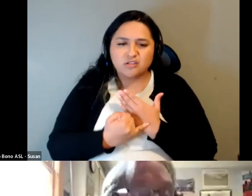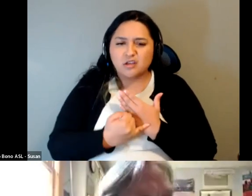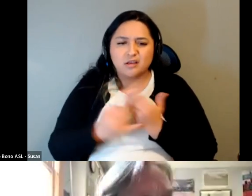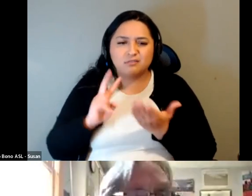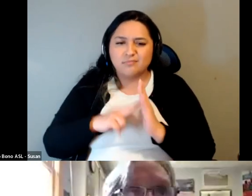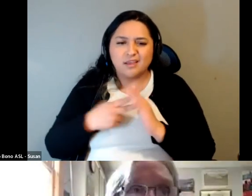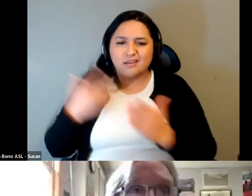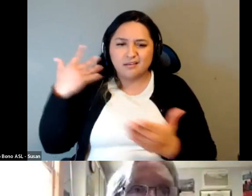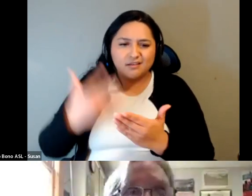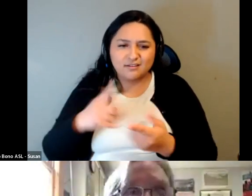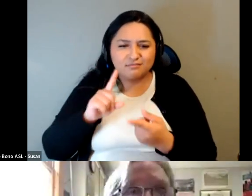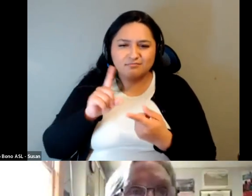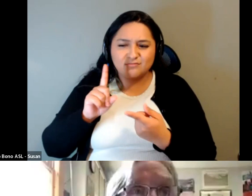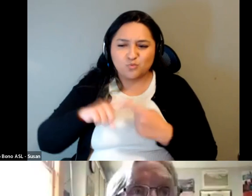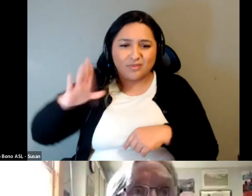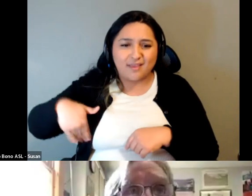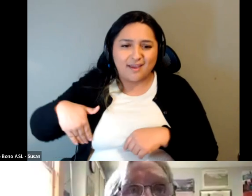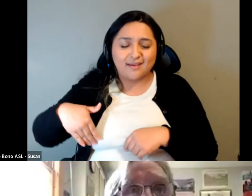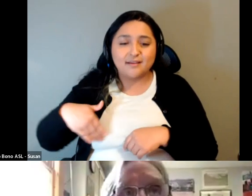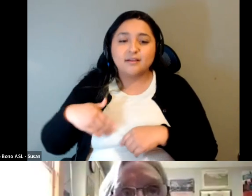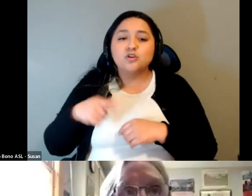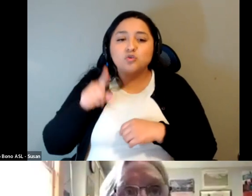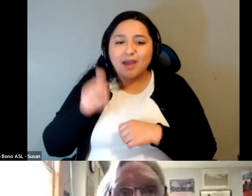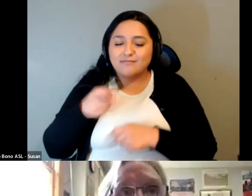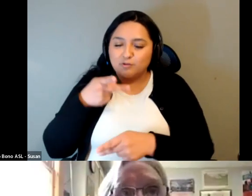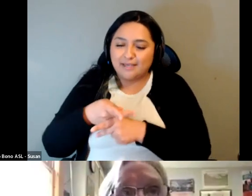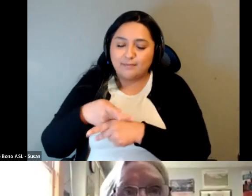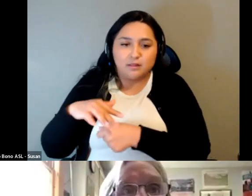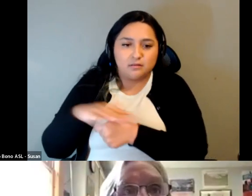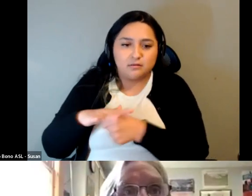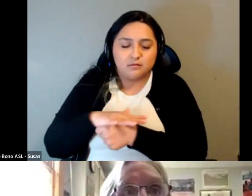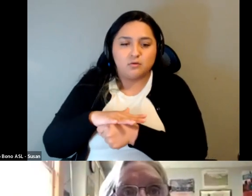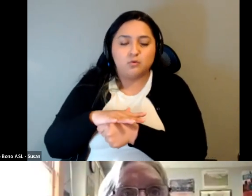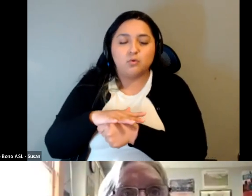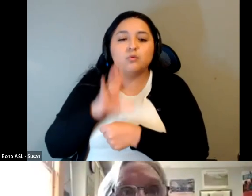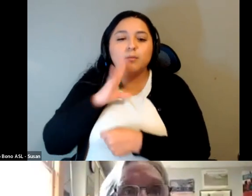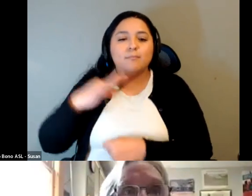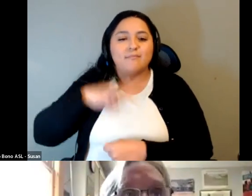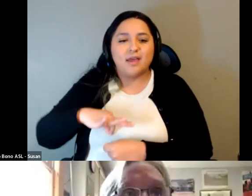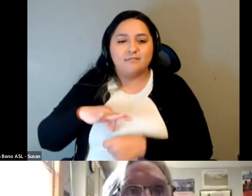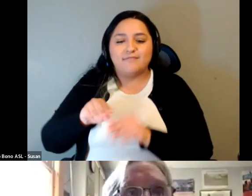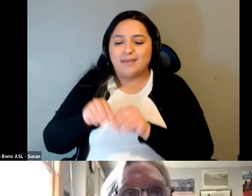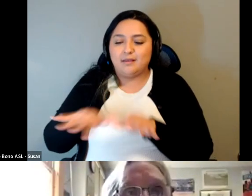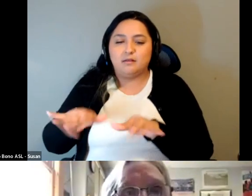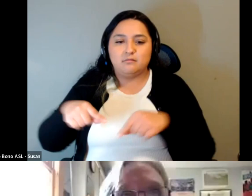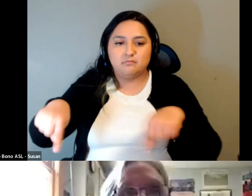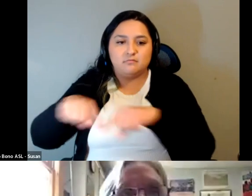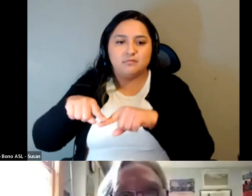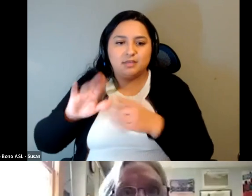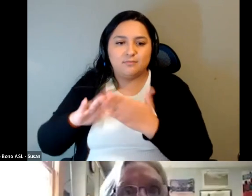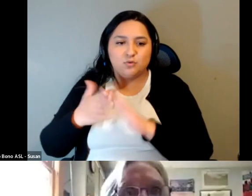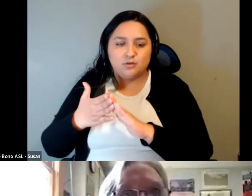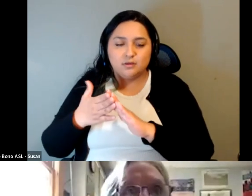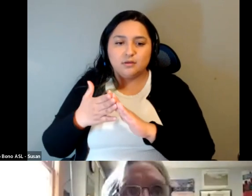deal with it. Because the more local you keep those paychecks, the more you're benefiting the whole community. And so when you have a really